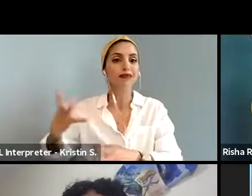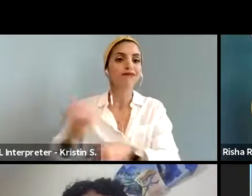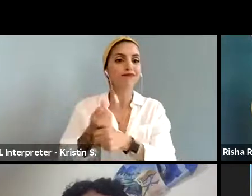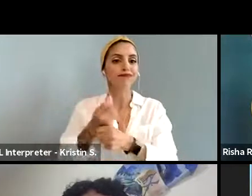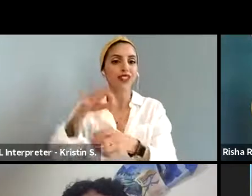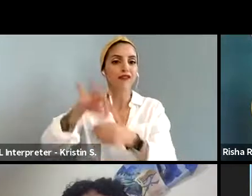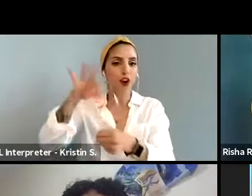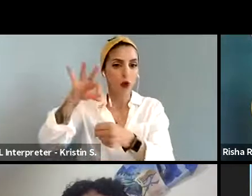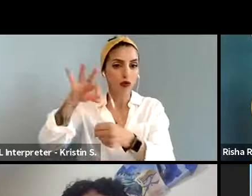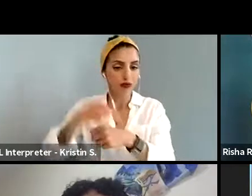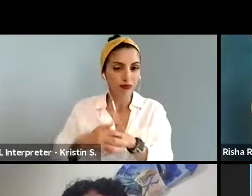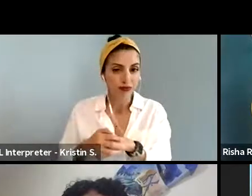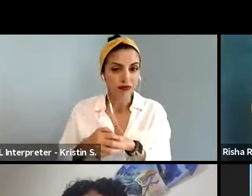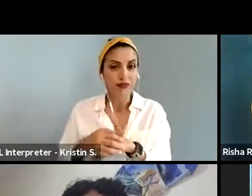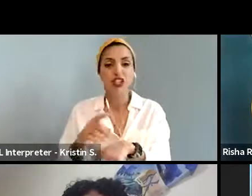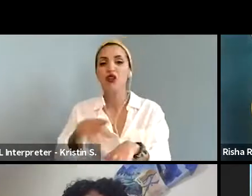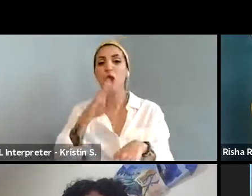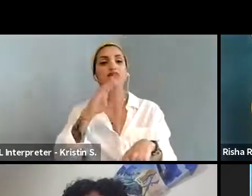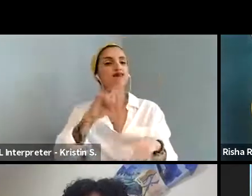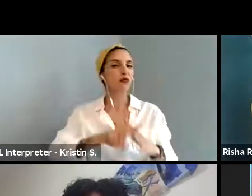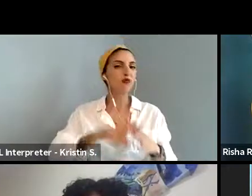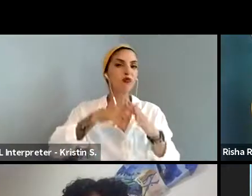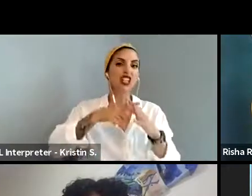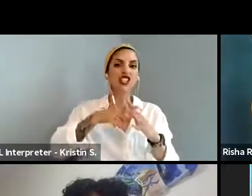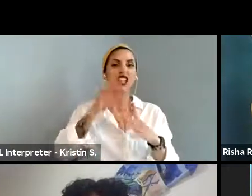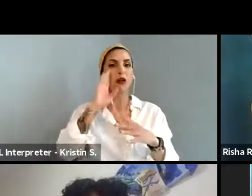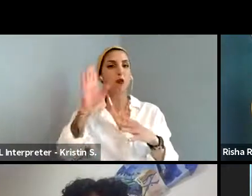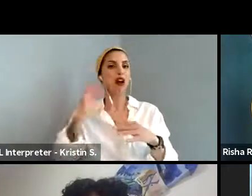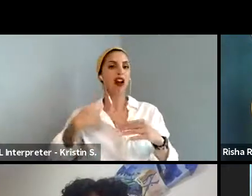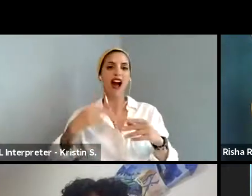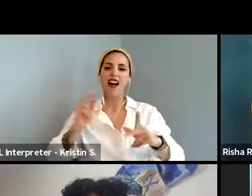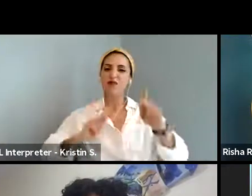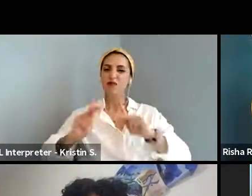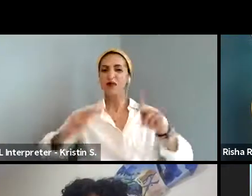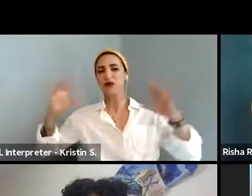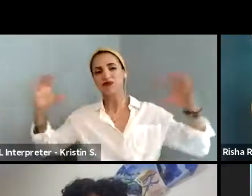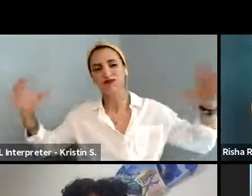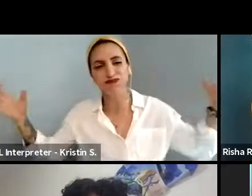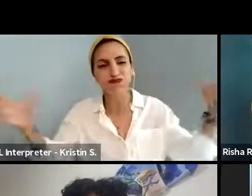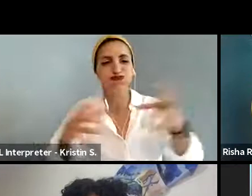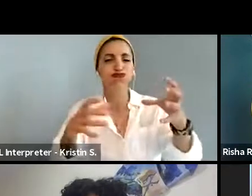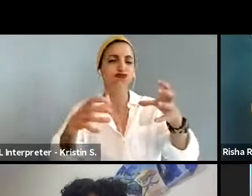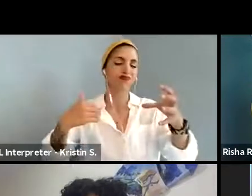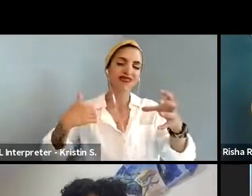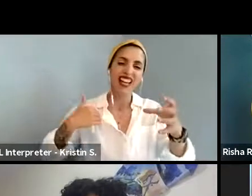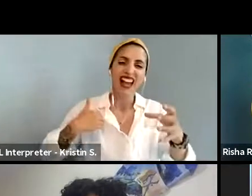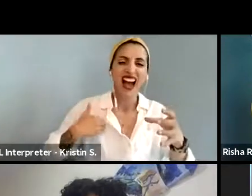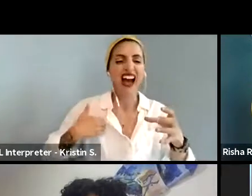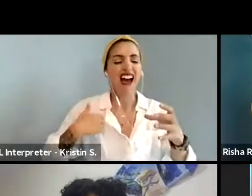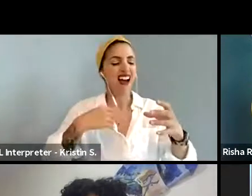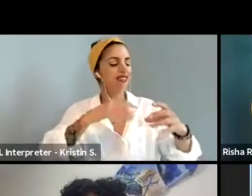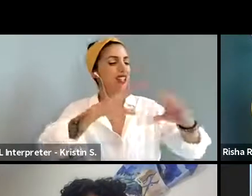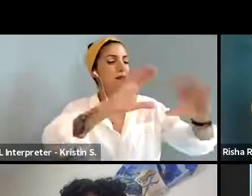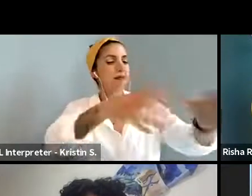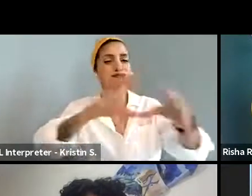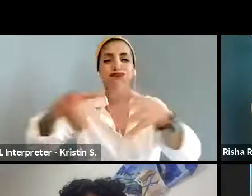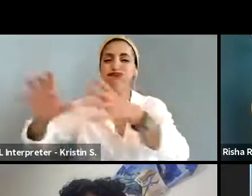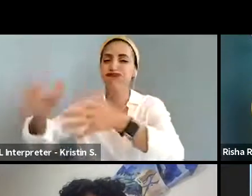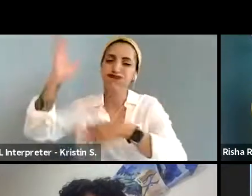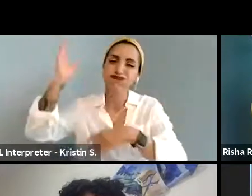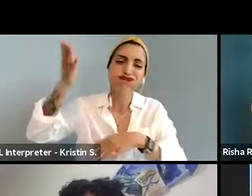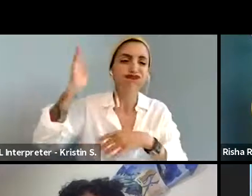originally conceived, it was gonna be the symposium, then we were gonna come back together and do full blown out commissions in the drill hall, and it was gonna be